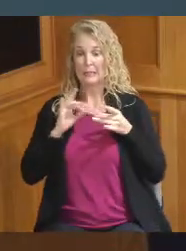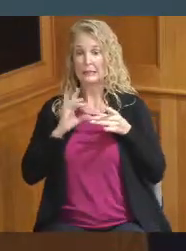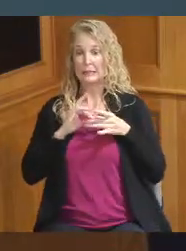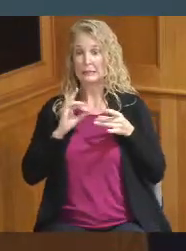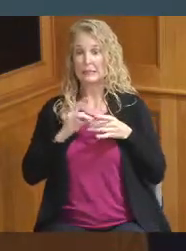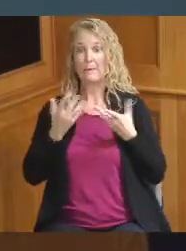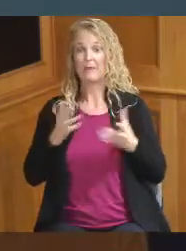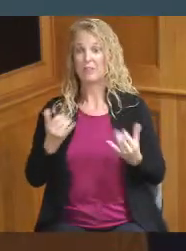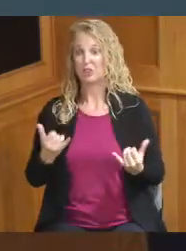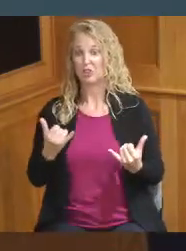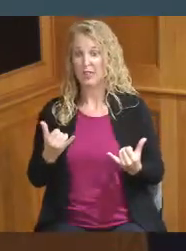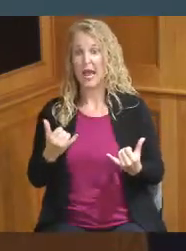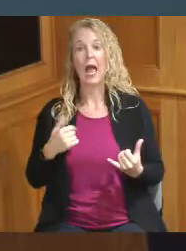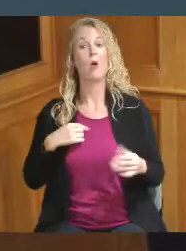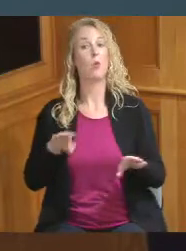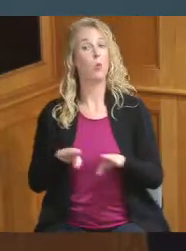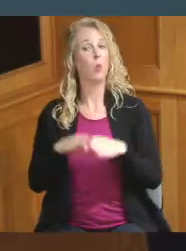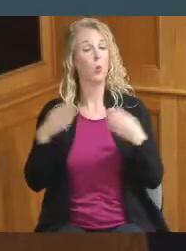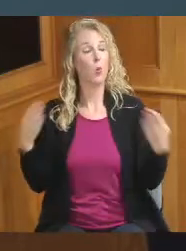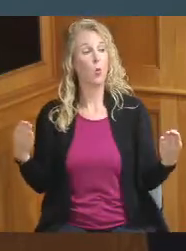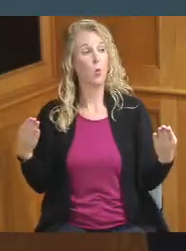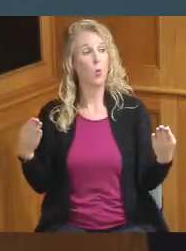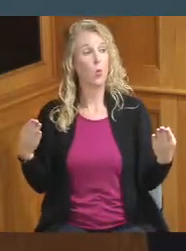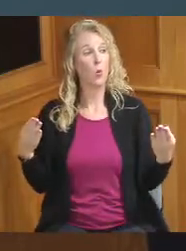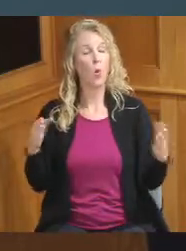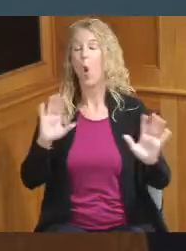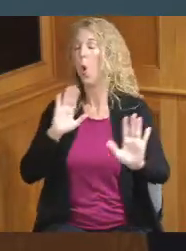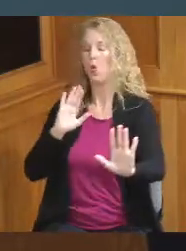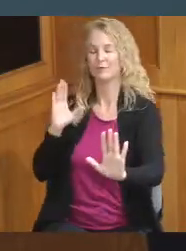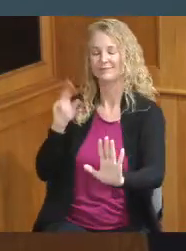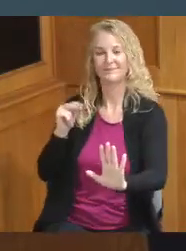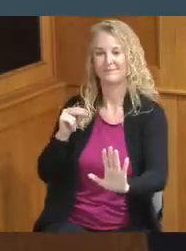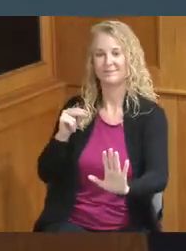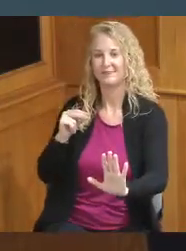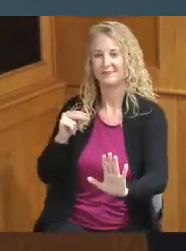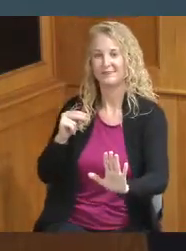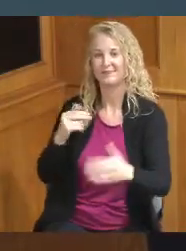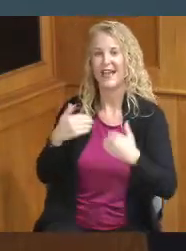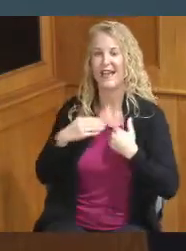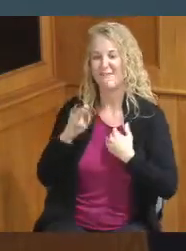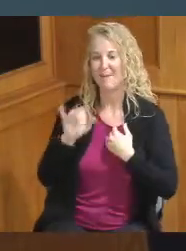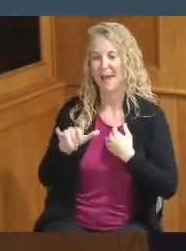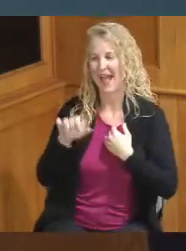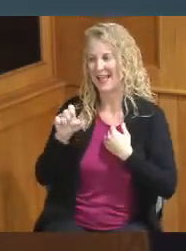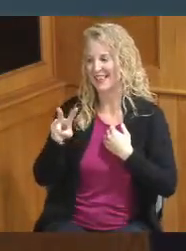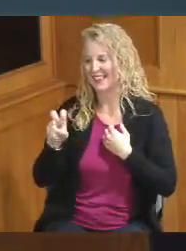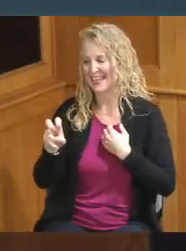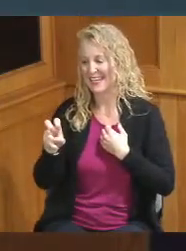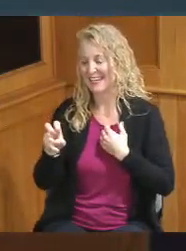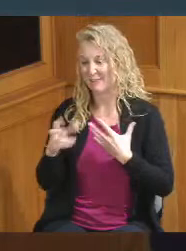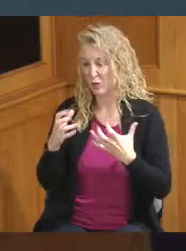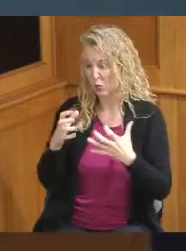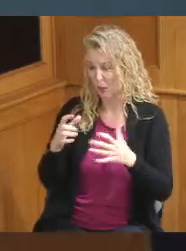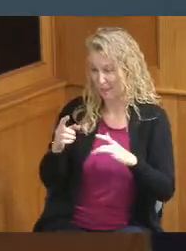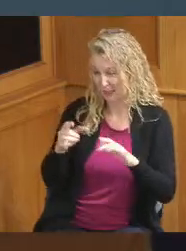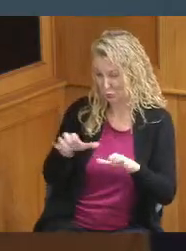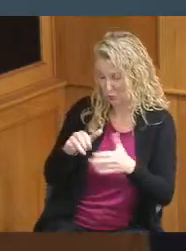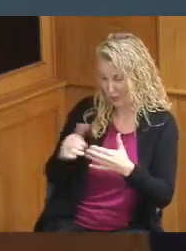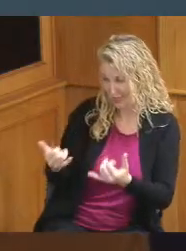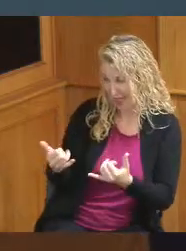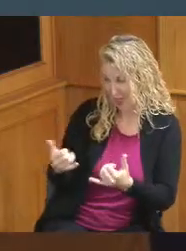have right now. I will open it up to, I have a bye leave. Should I go to those before you or?